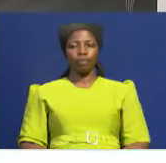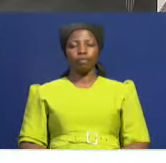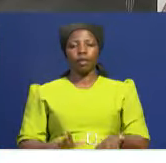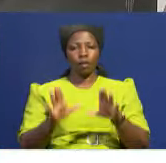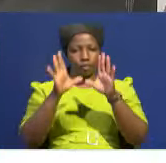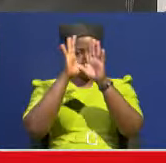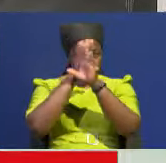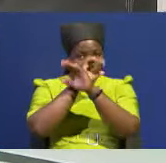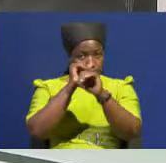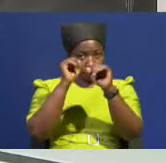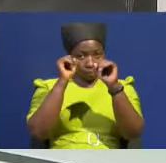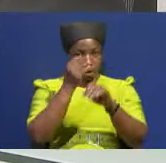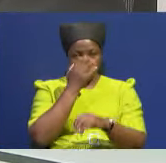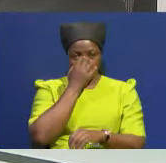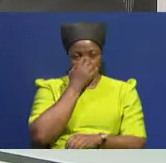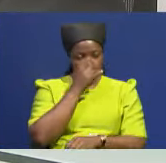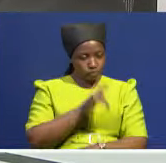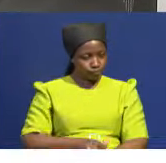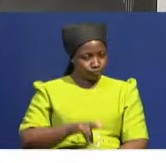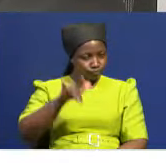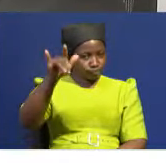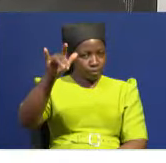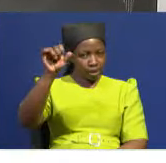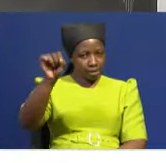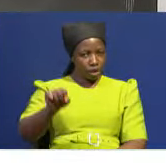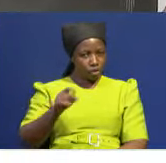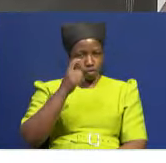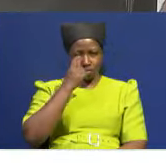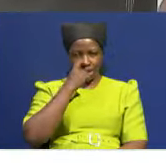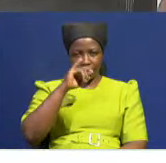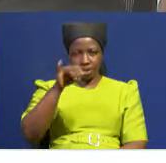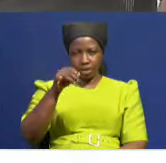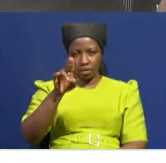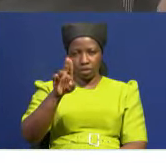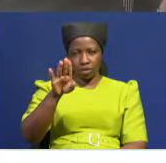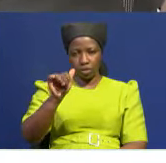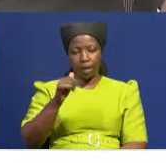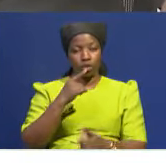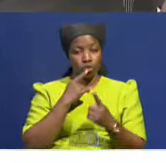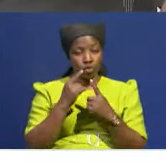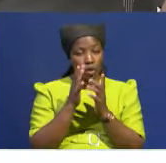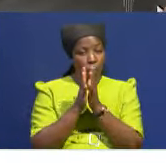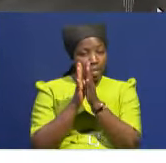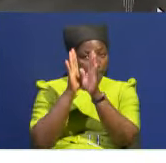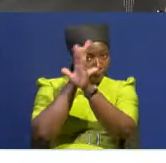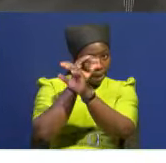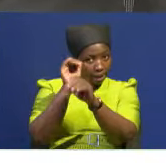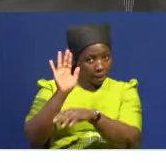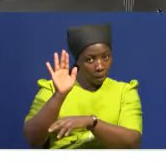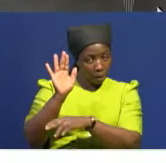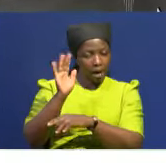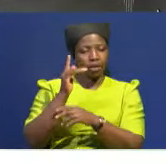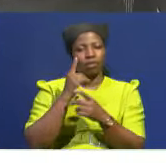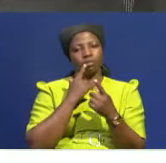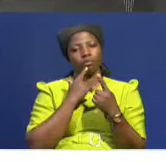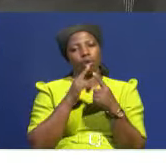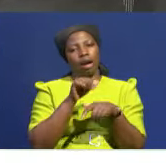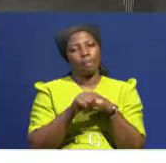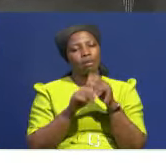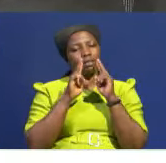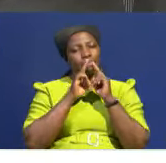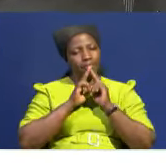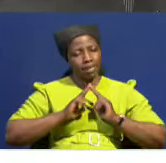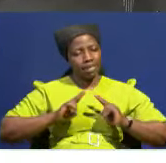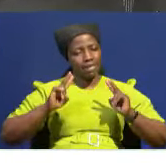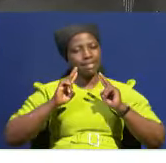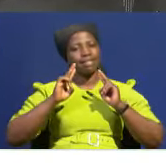President William Ruto is in Juba, South Sudan, for talks with President Salva Kiir over the peace process, dubbed the Tumaini Peace